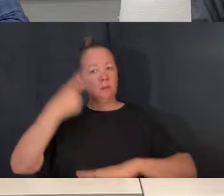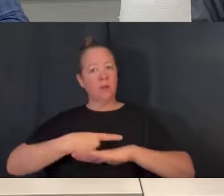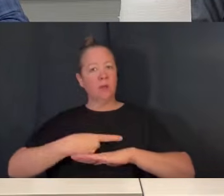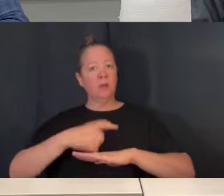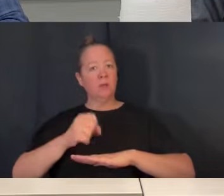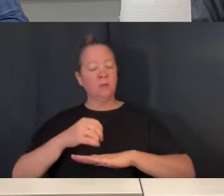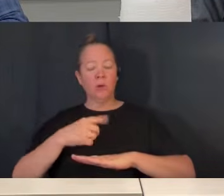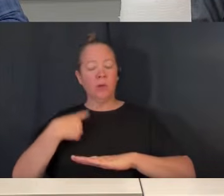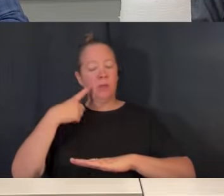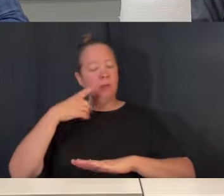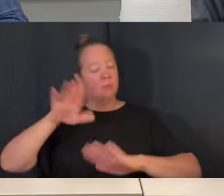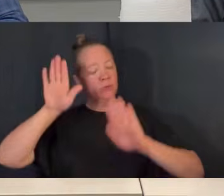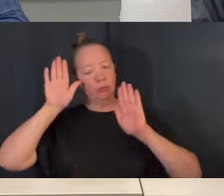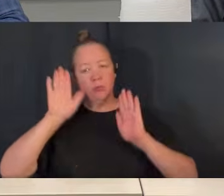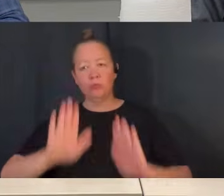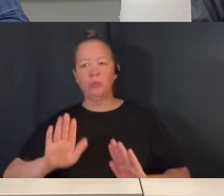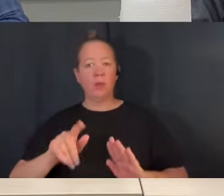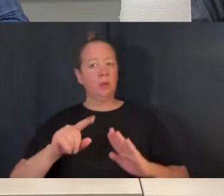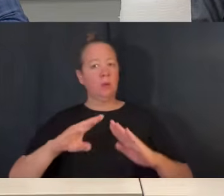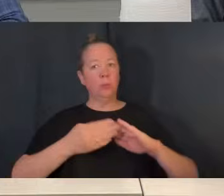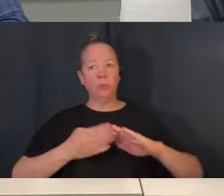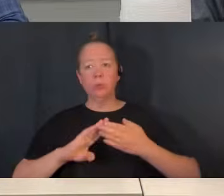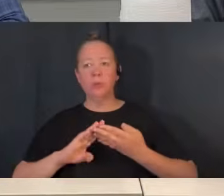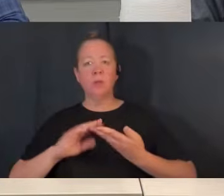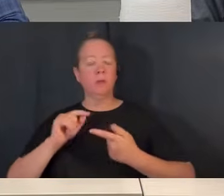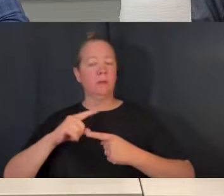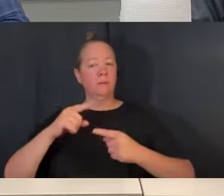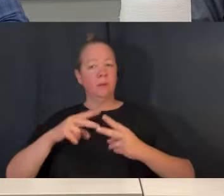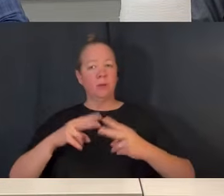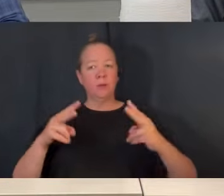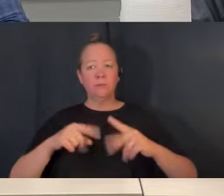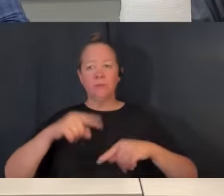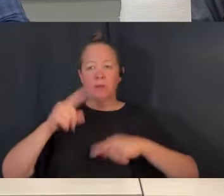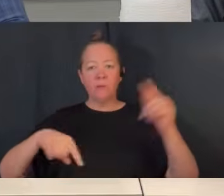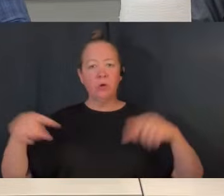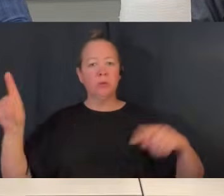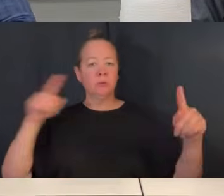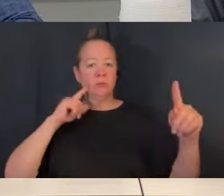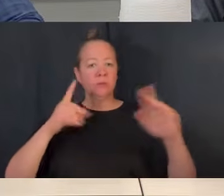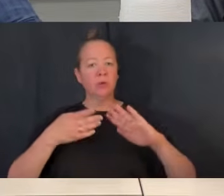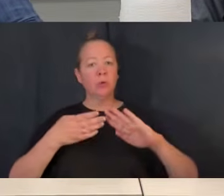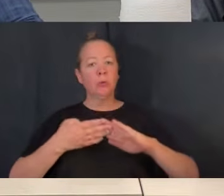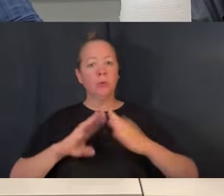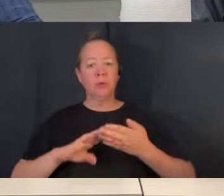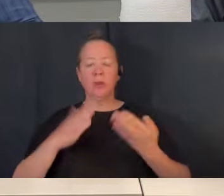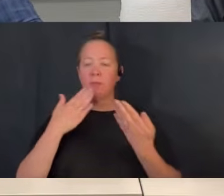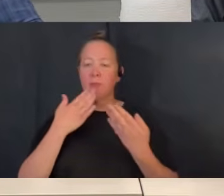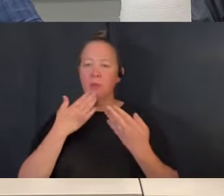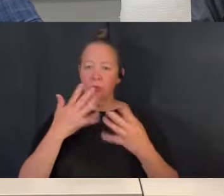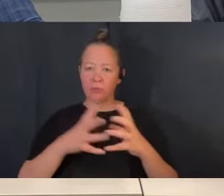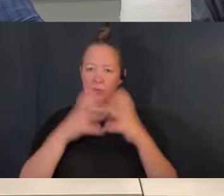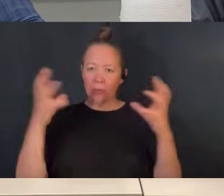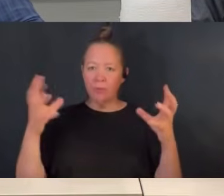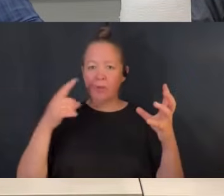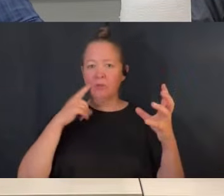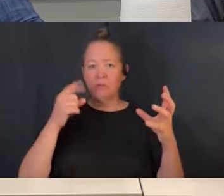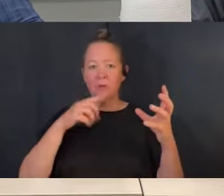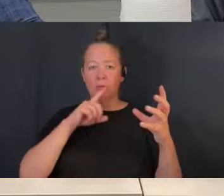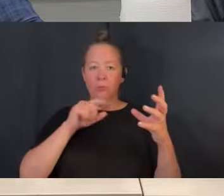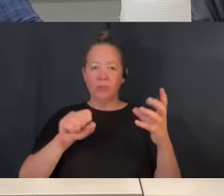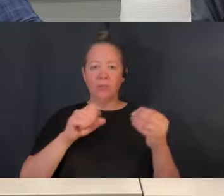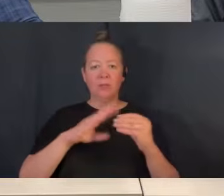great community, a diverse community, and thank you all for taking a step forward. Any questions as it relates to the